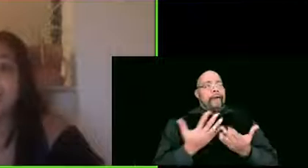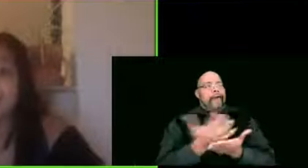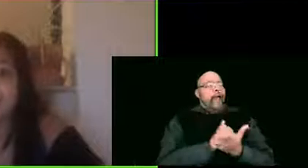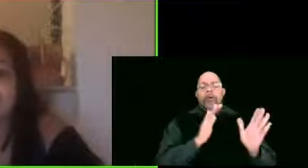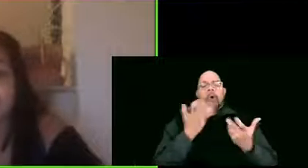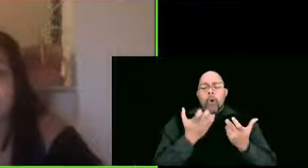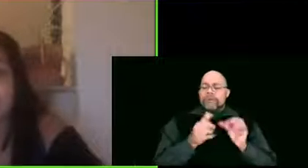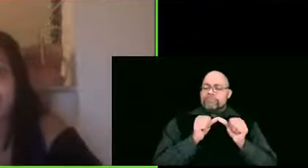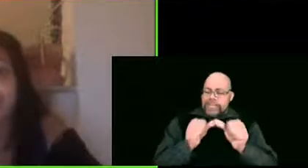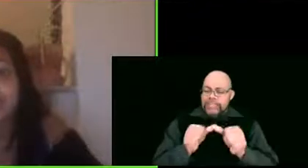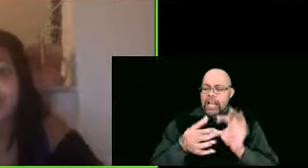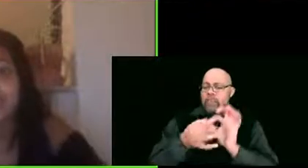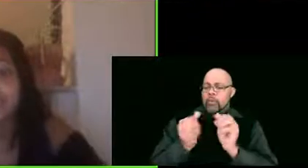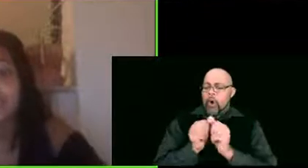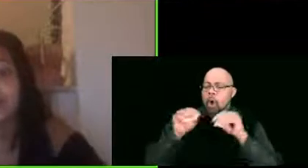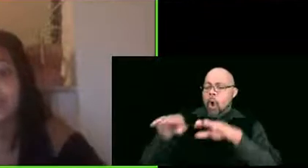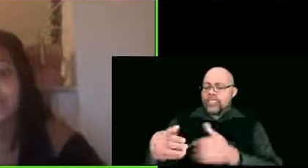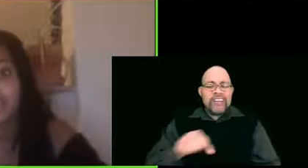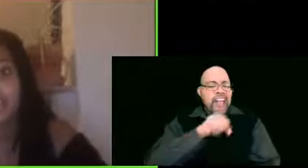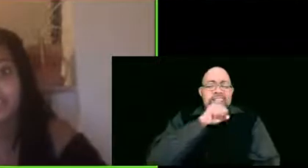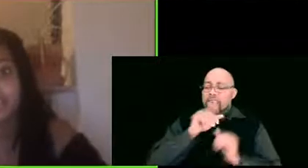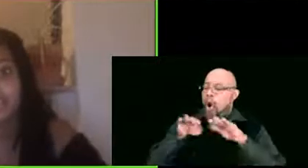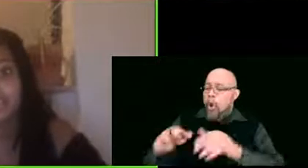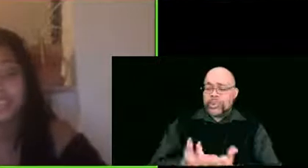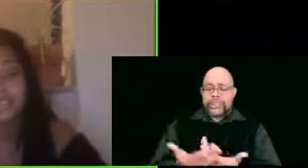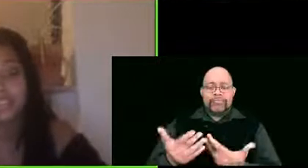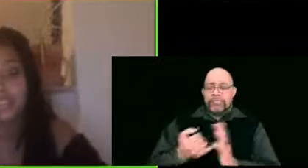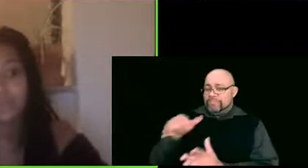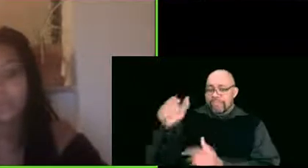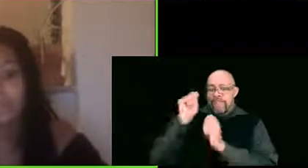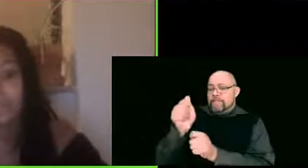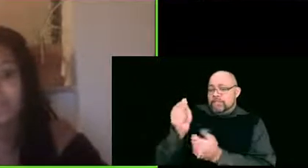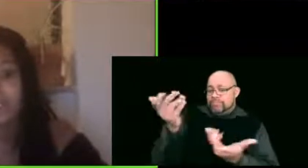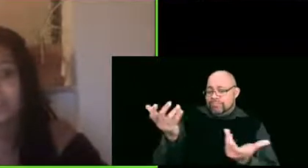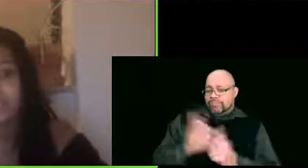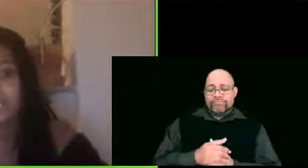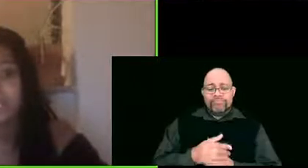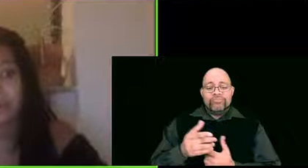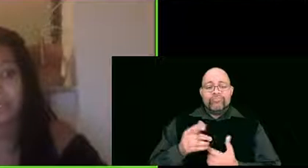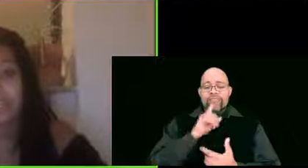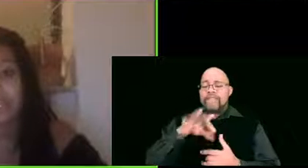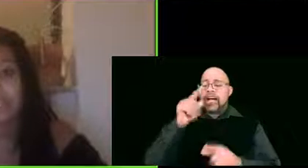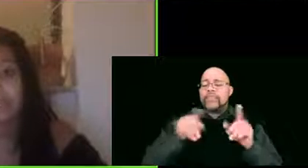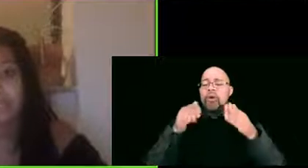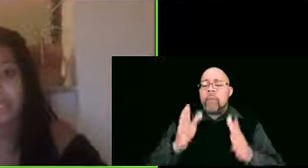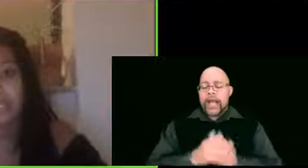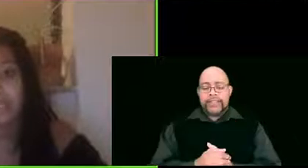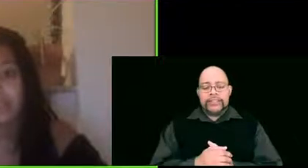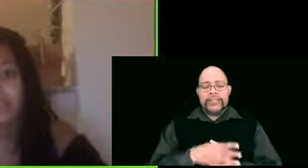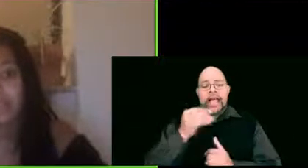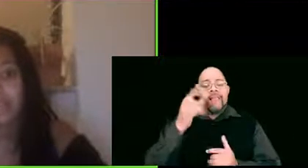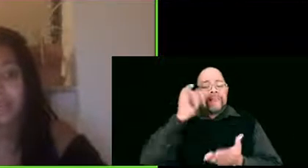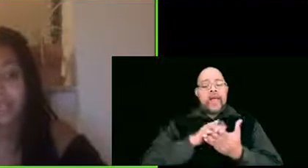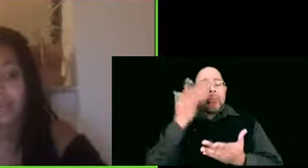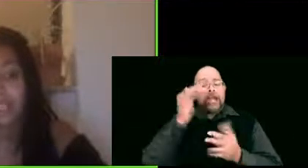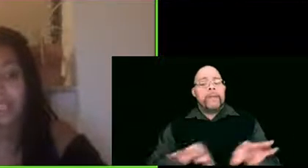job where they can have an income. They wanted to maintain their relationship with the ocean. They loved the ocean. They were just fishermen. So it was just about actually finding different methods. And